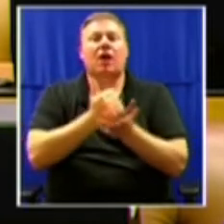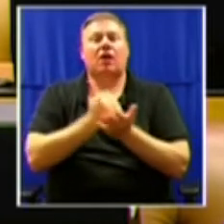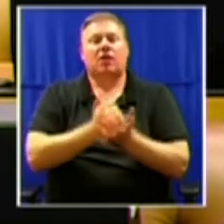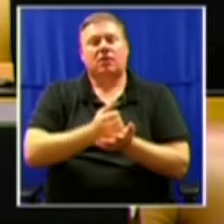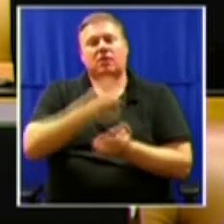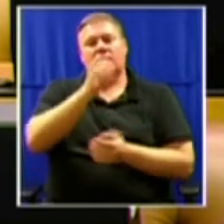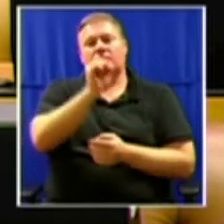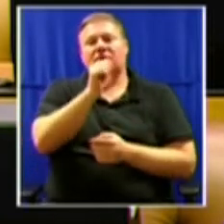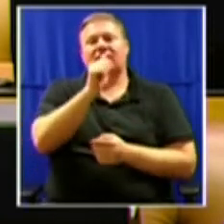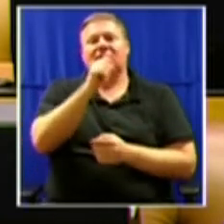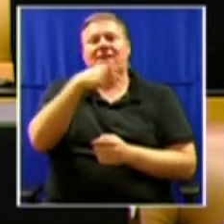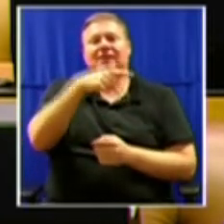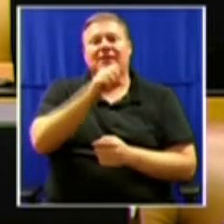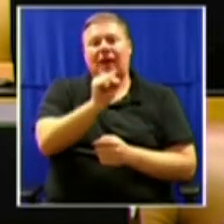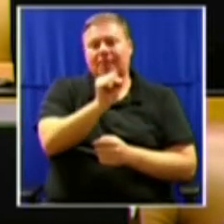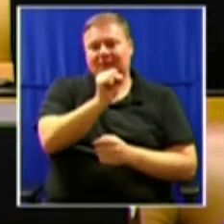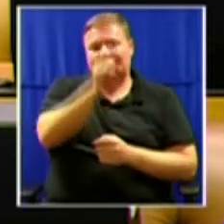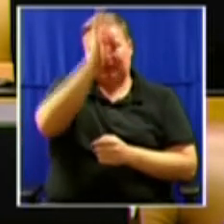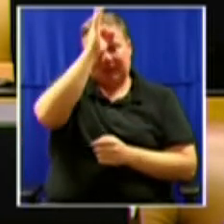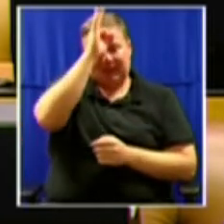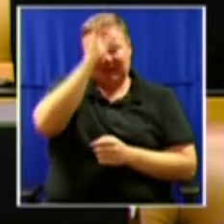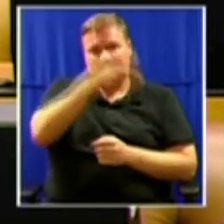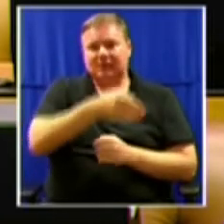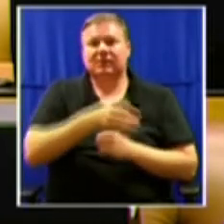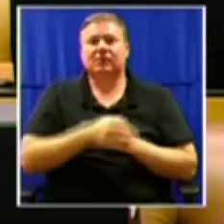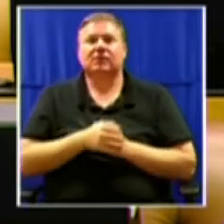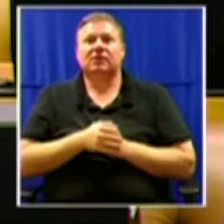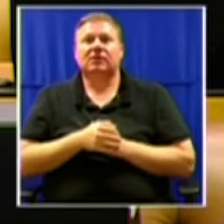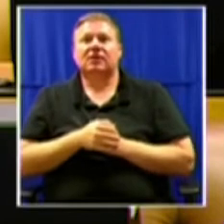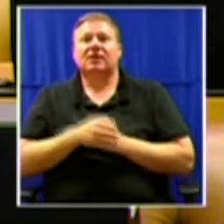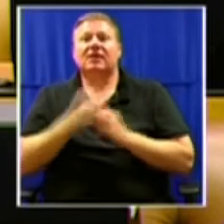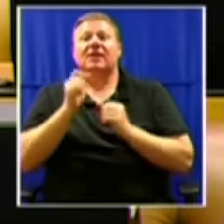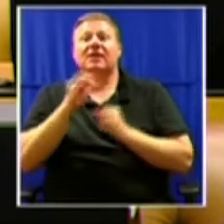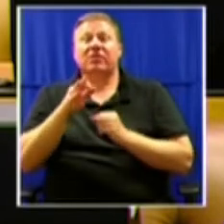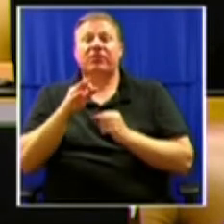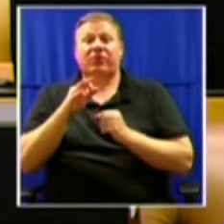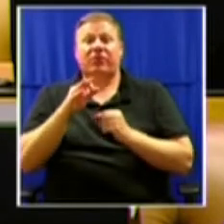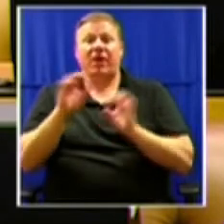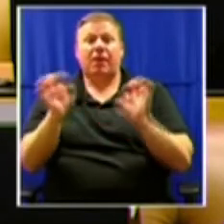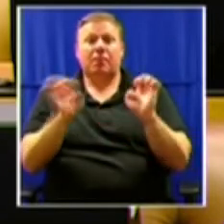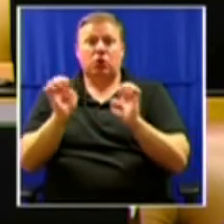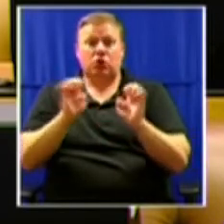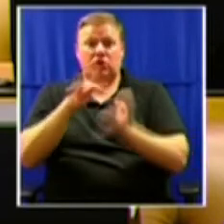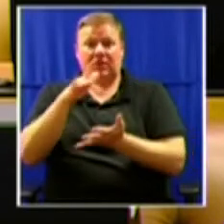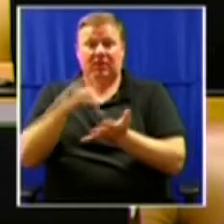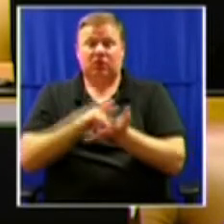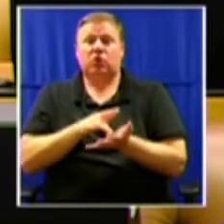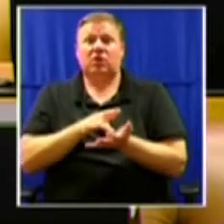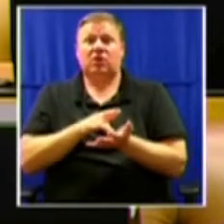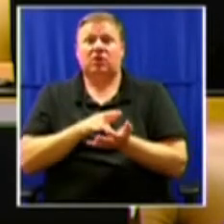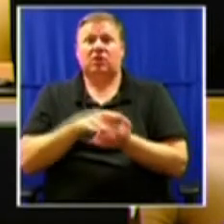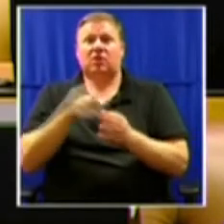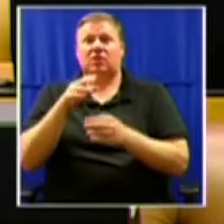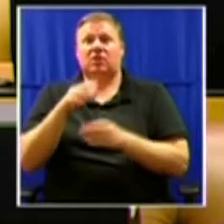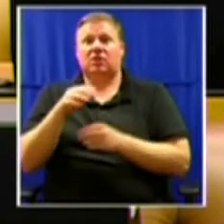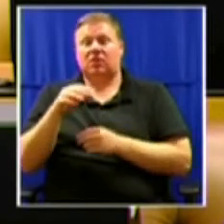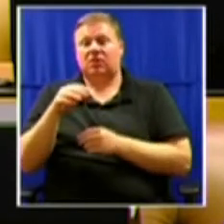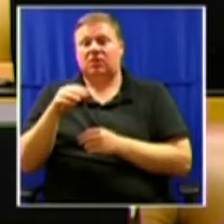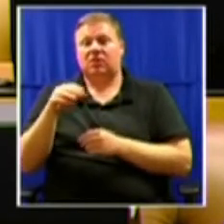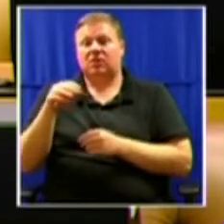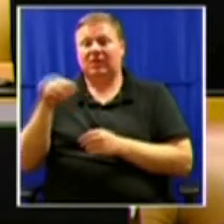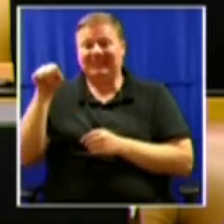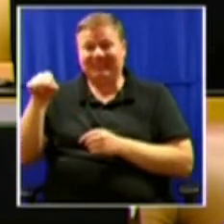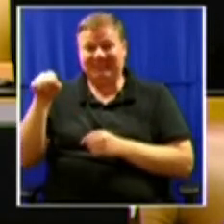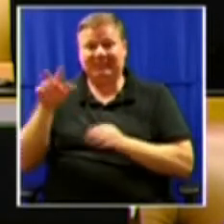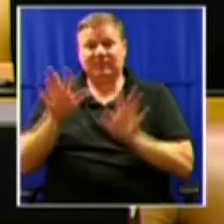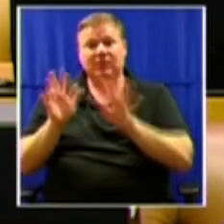South African Police Service. Unless there is a state of emergency, then the National Defence takes